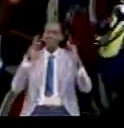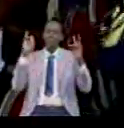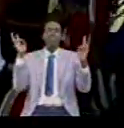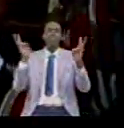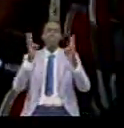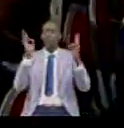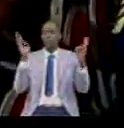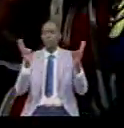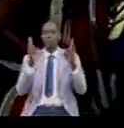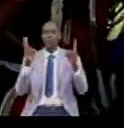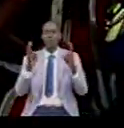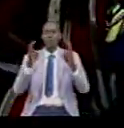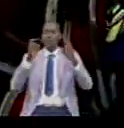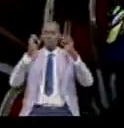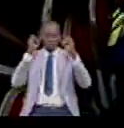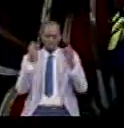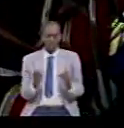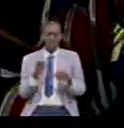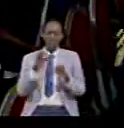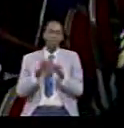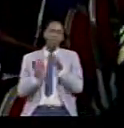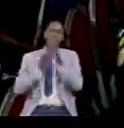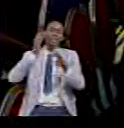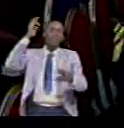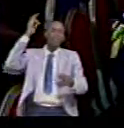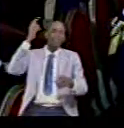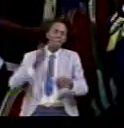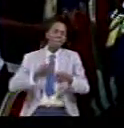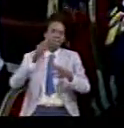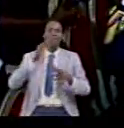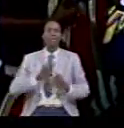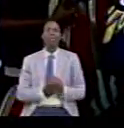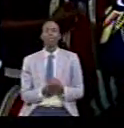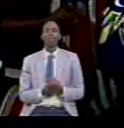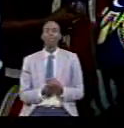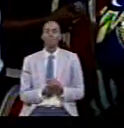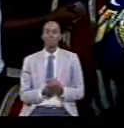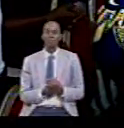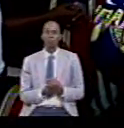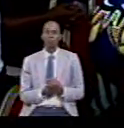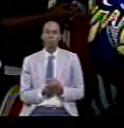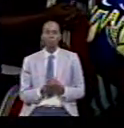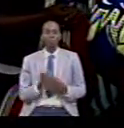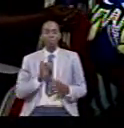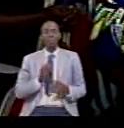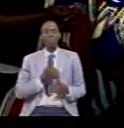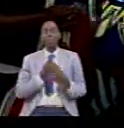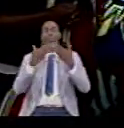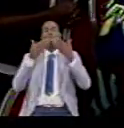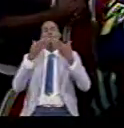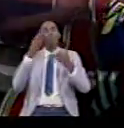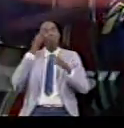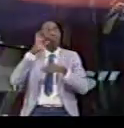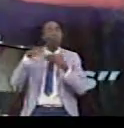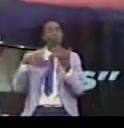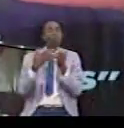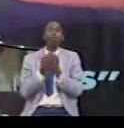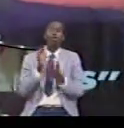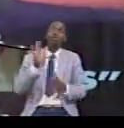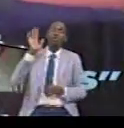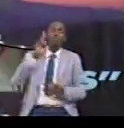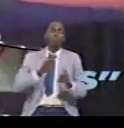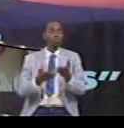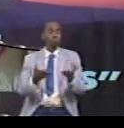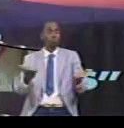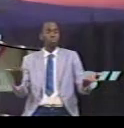Victory. Father, in Jesus' name. I thank you for all your people here tonight.